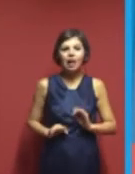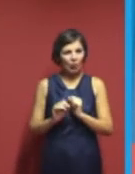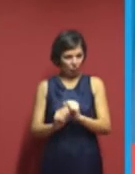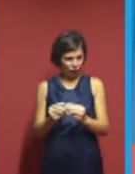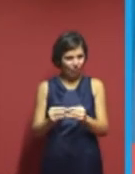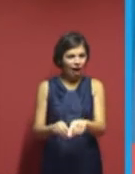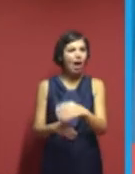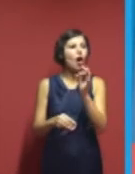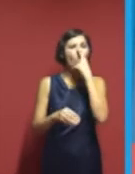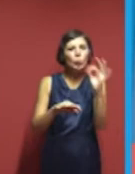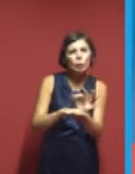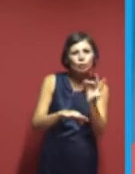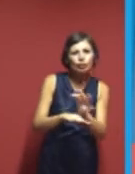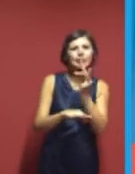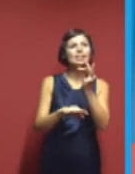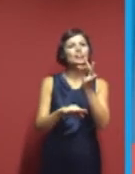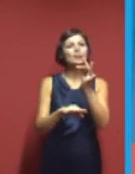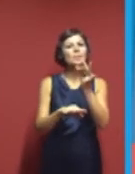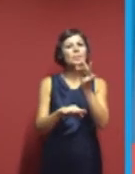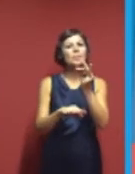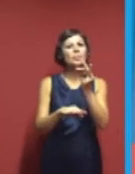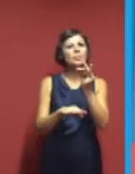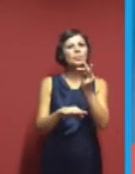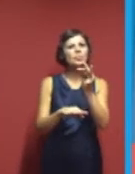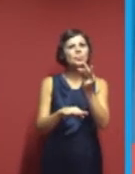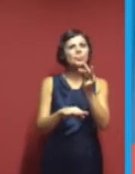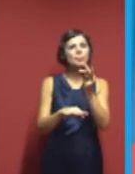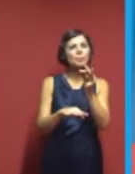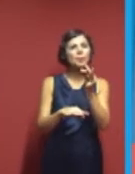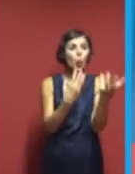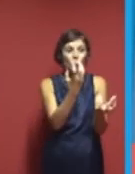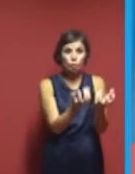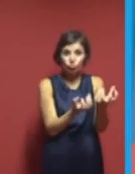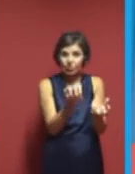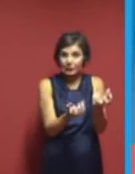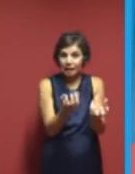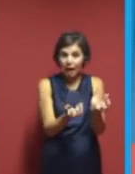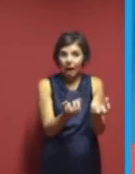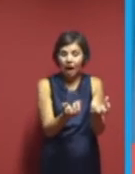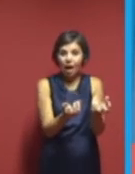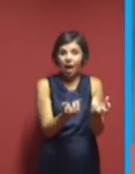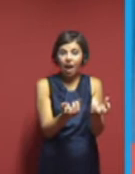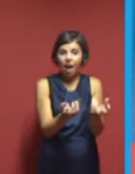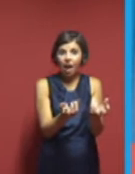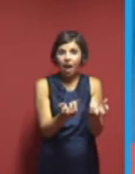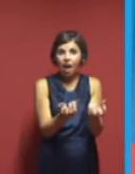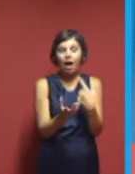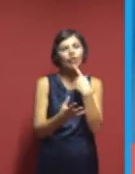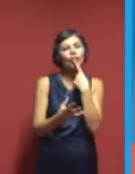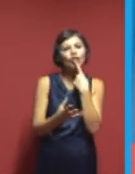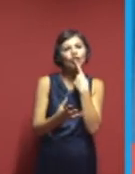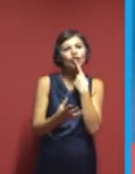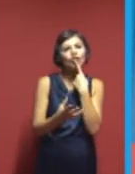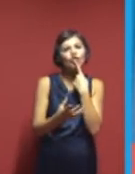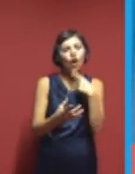kids can create chariots that they can actually ride in. Programming, crafts, and robot battles, which we're actually going to have at